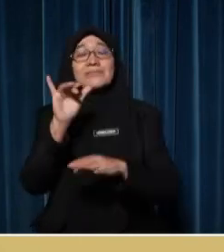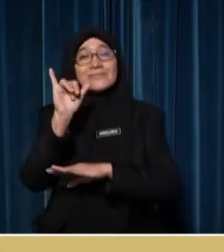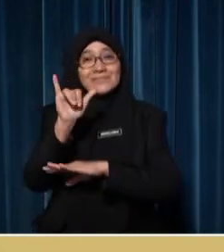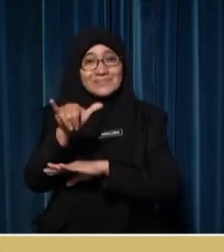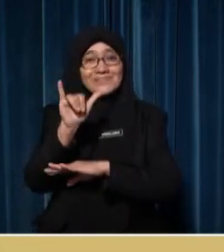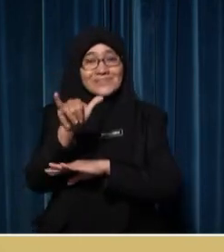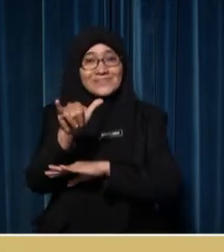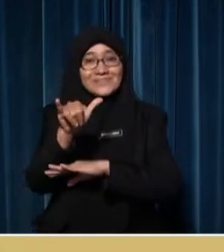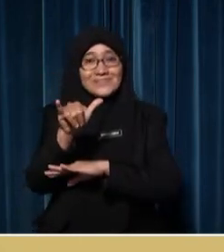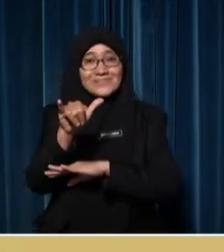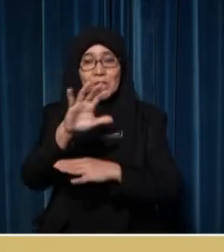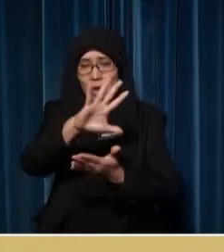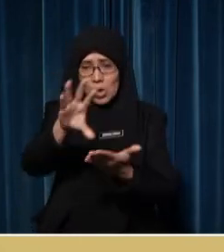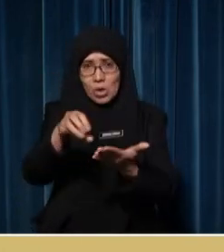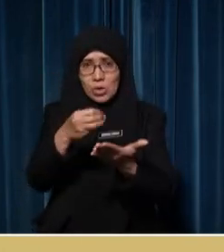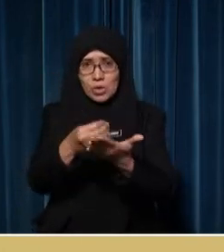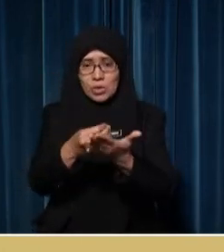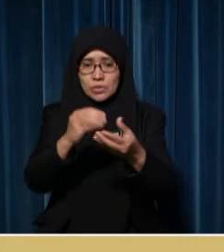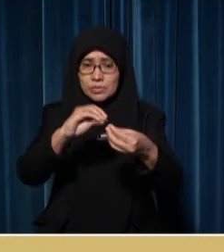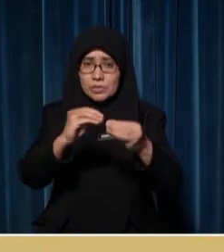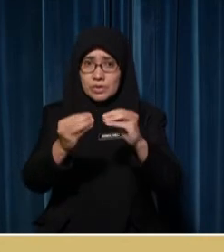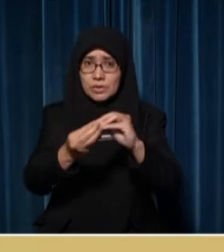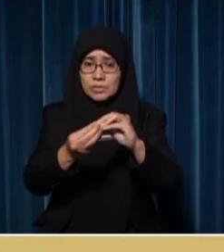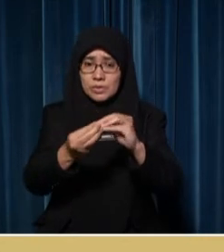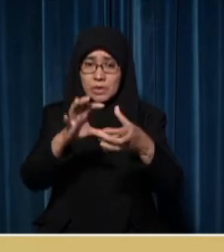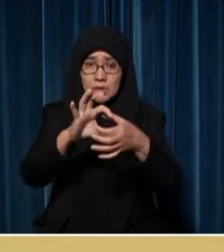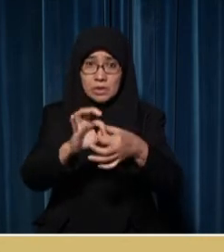Yes, the total number of objects.